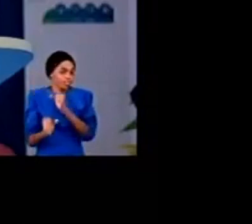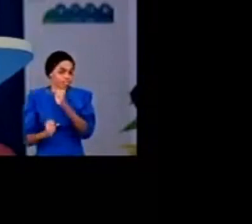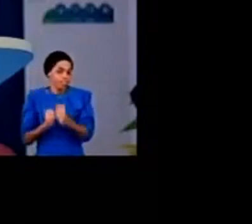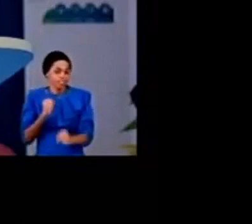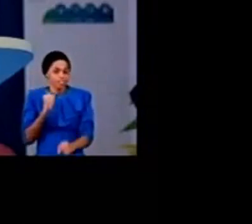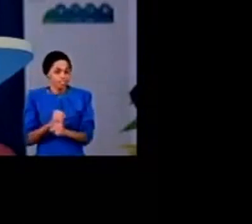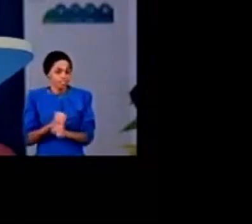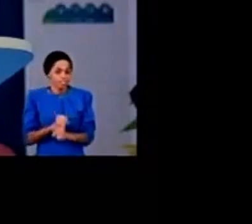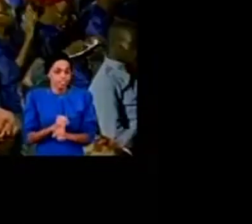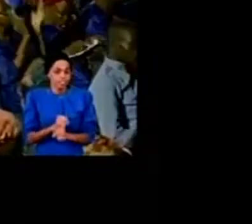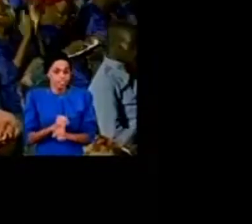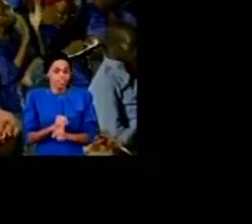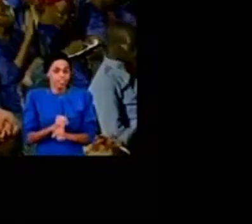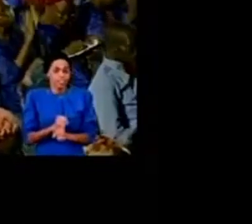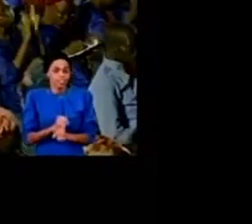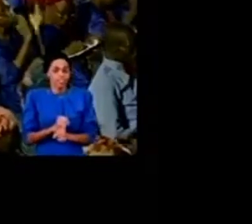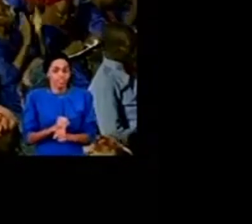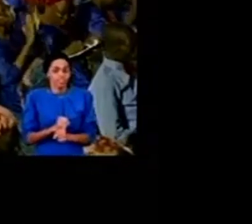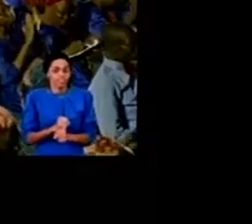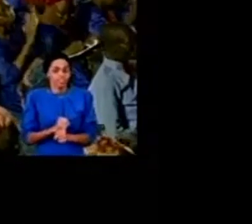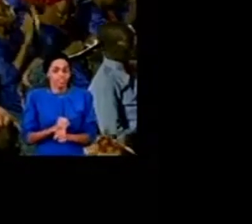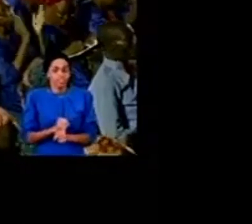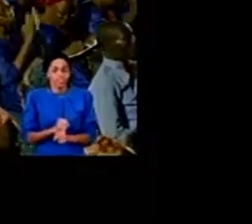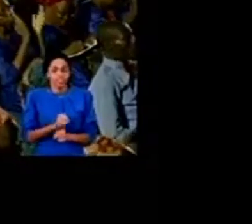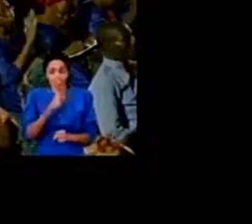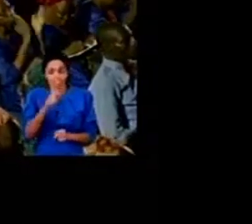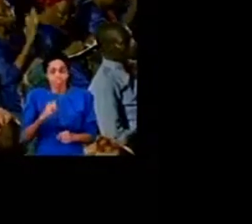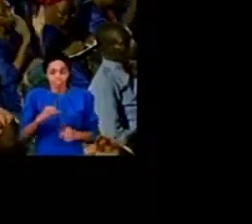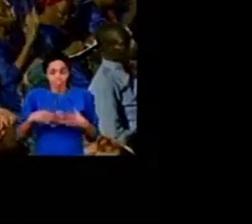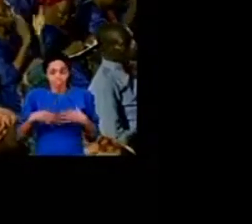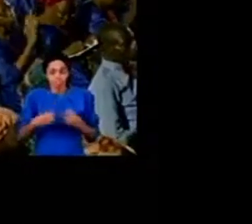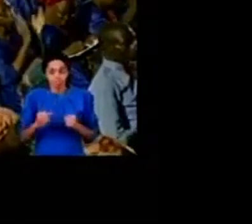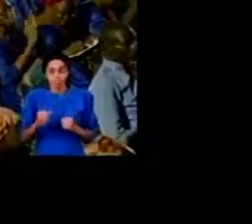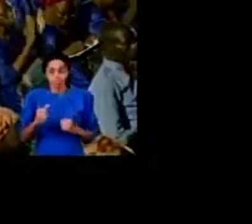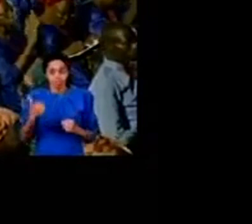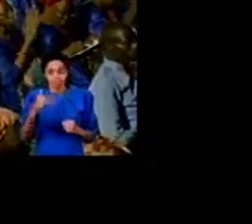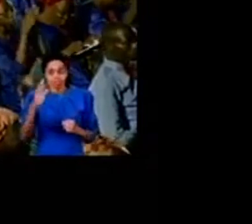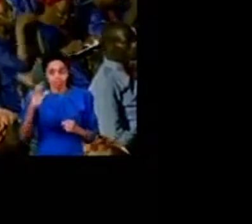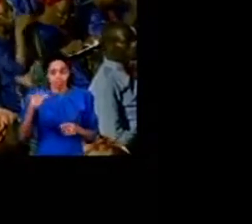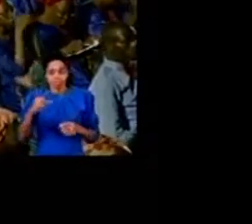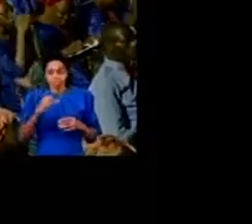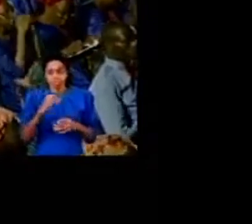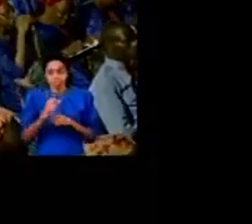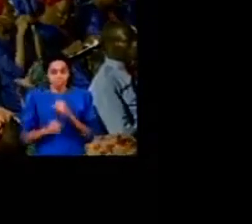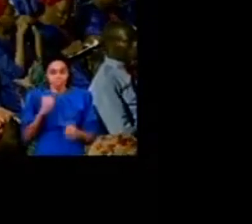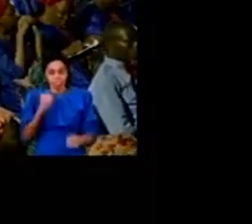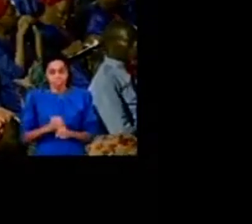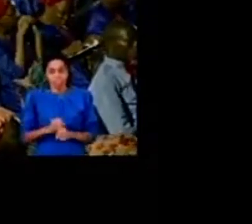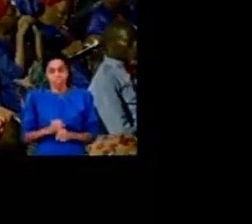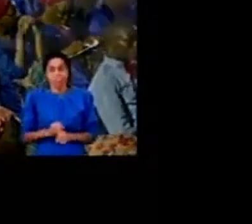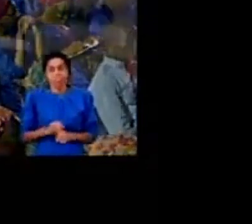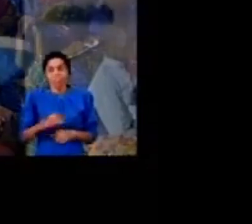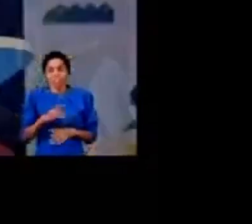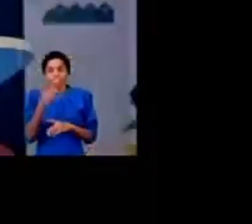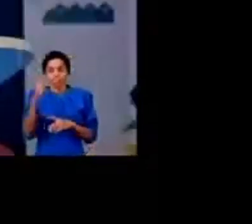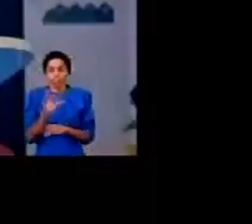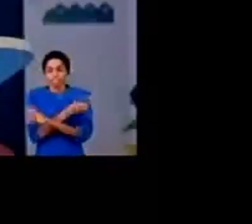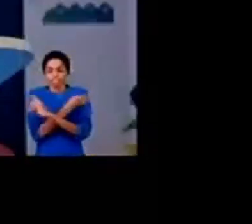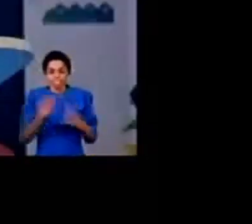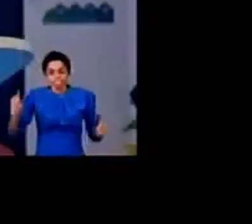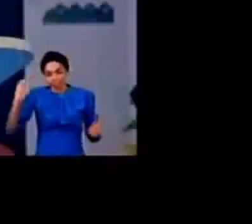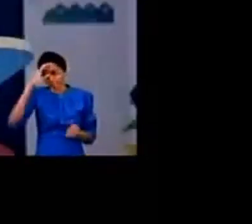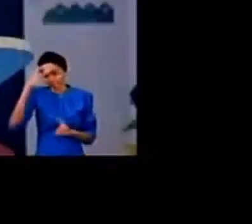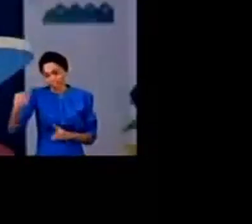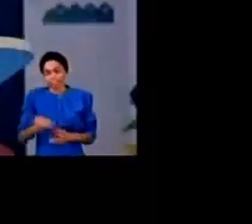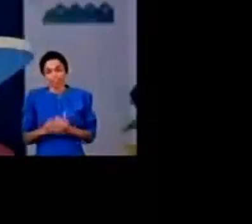God and celebrate God by jamming our hands together again. The next person, please. Praise the Lord.